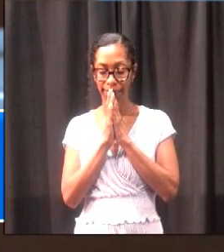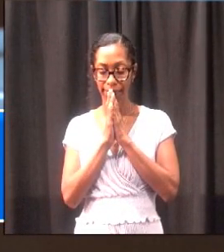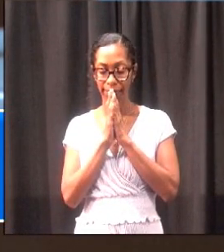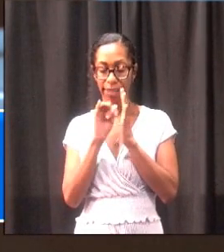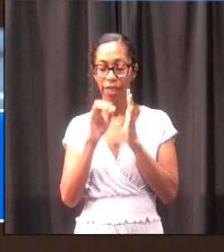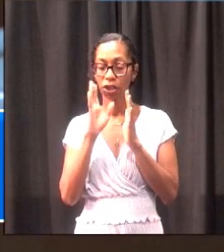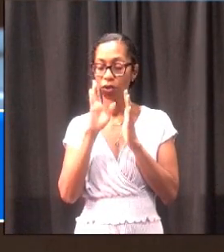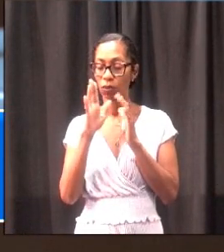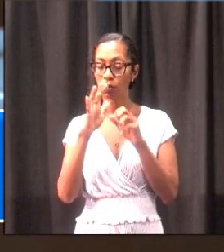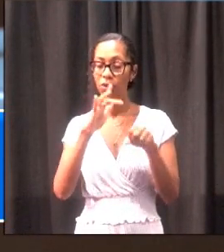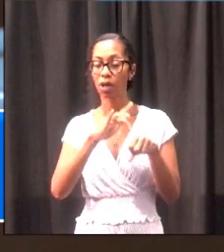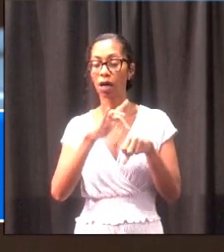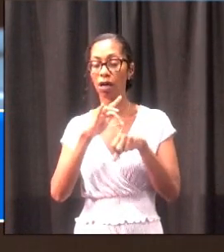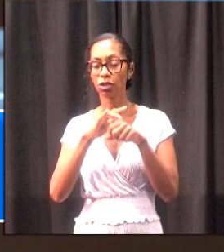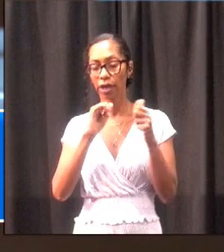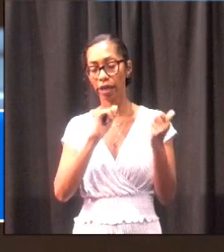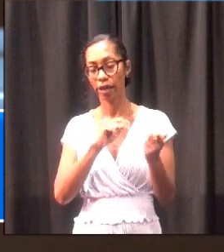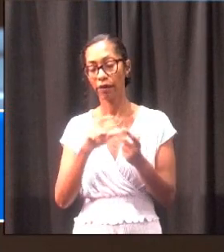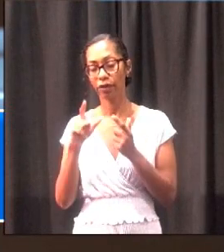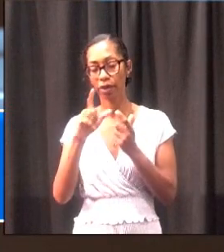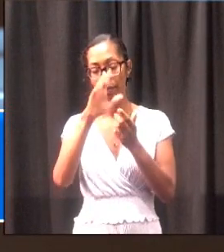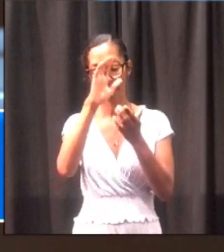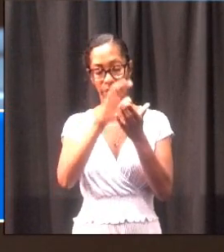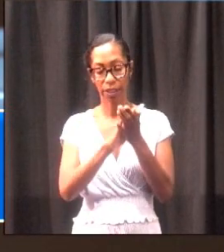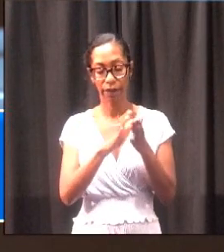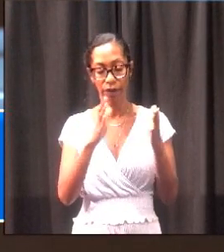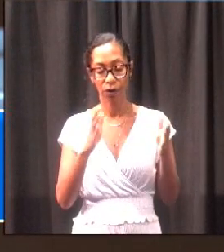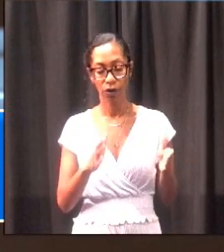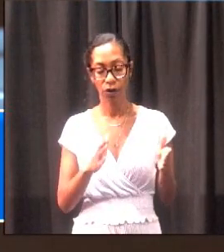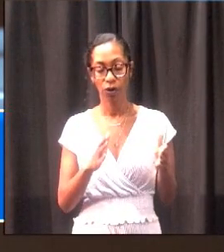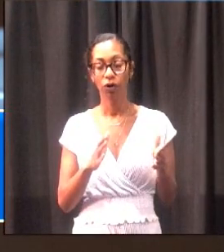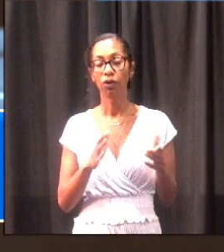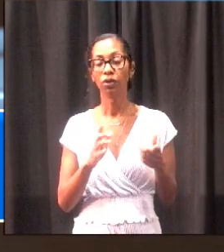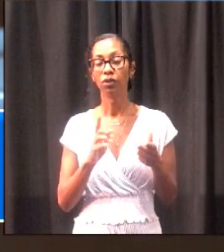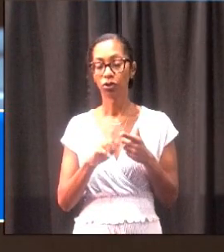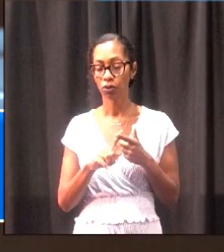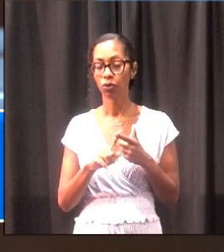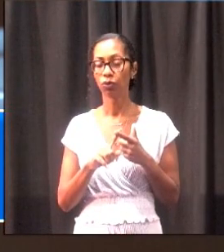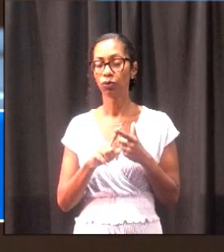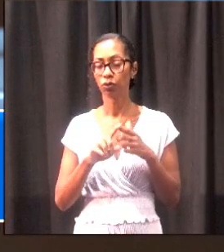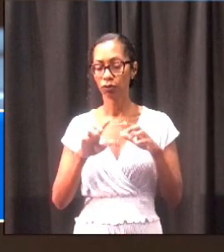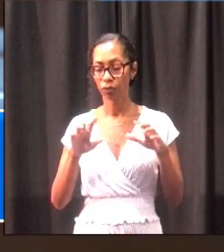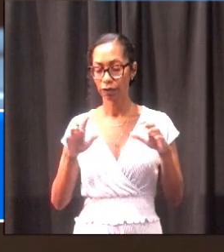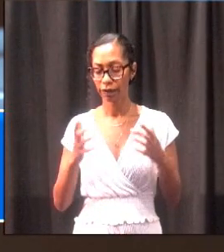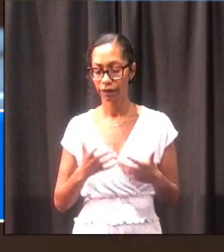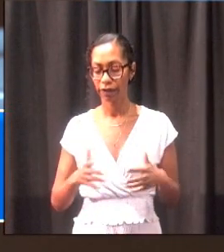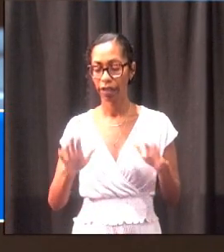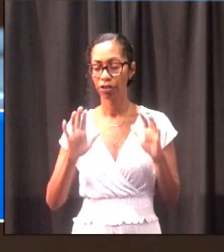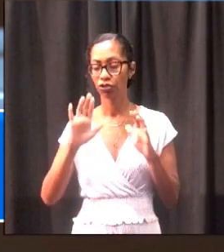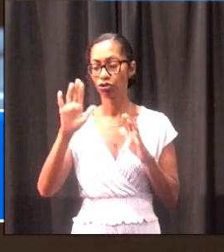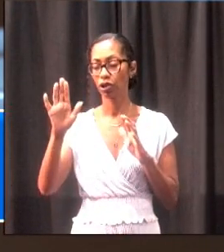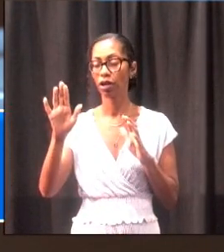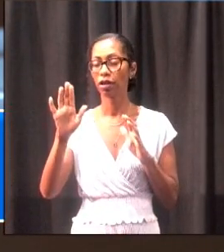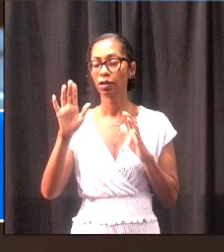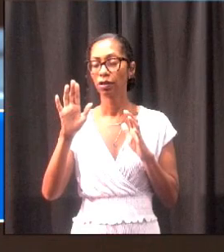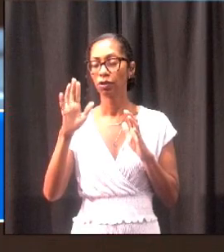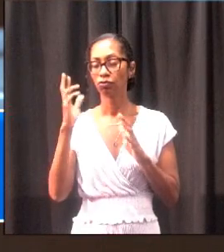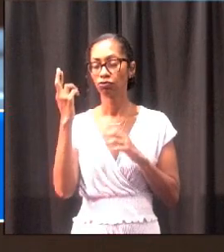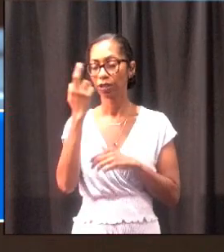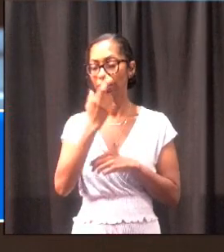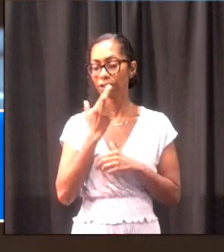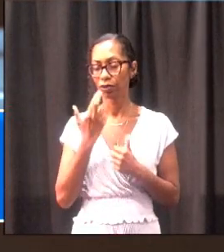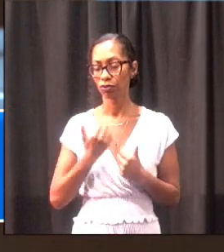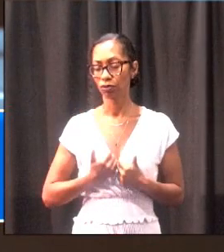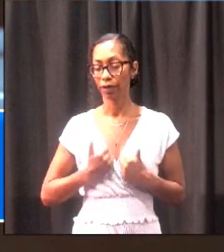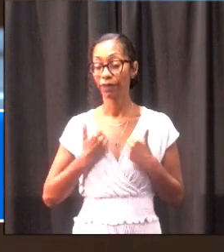you would touch every believer, strengthen them to walk and fulfill their purpose. I pray for those who may not know